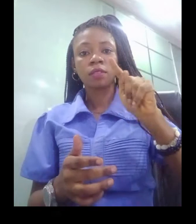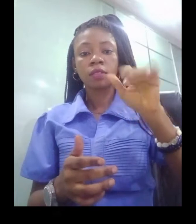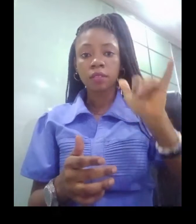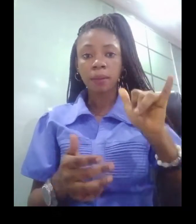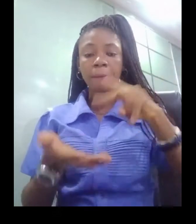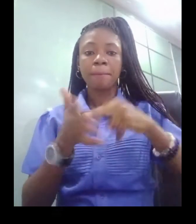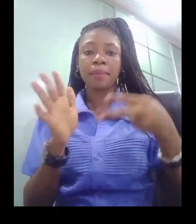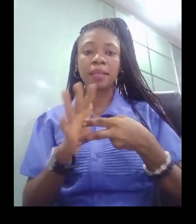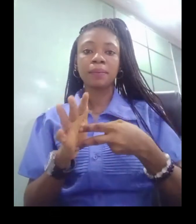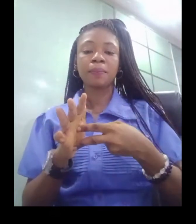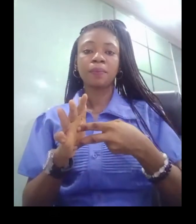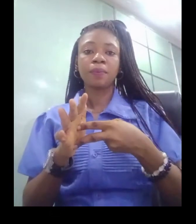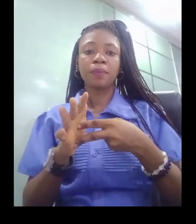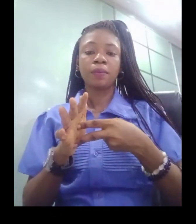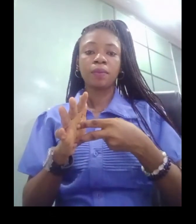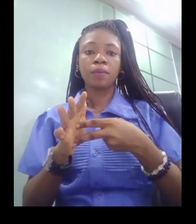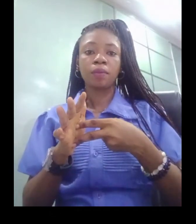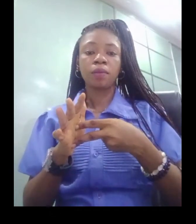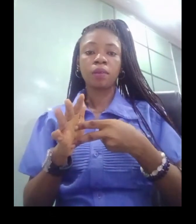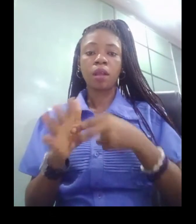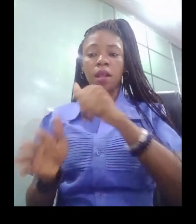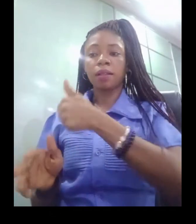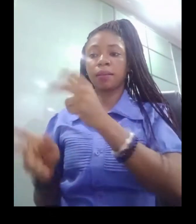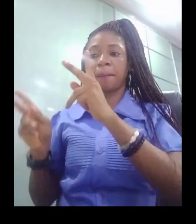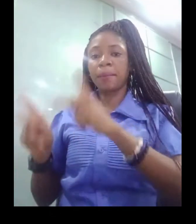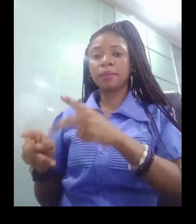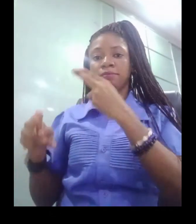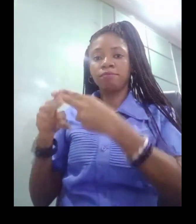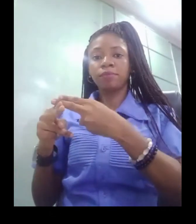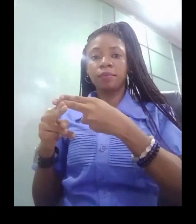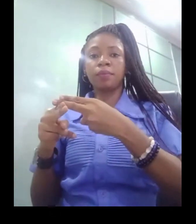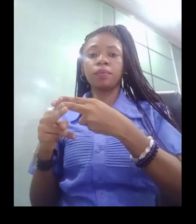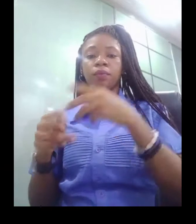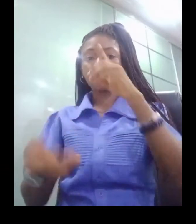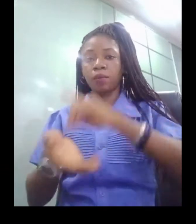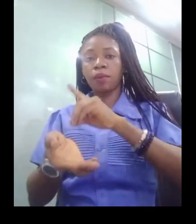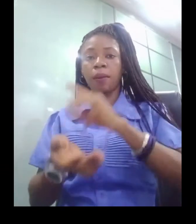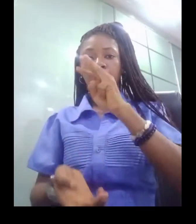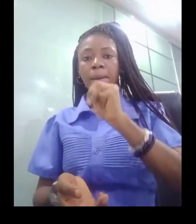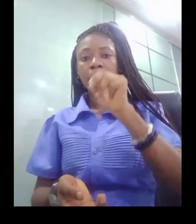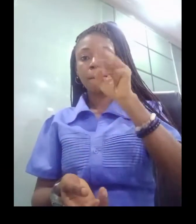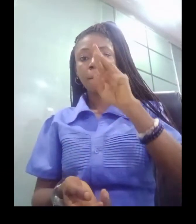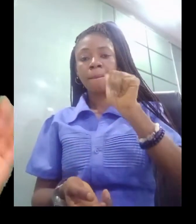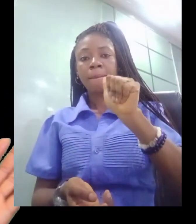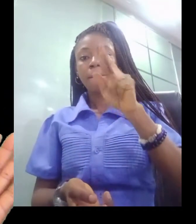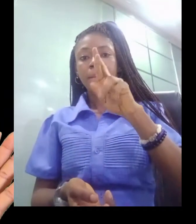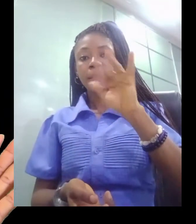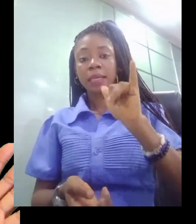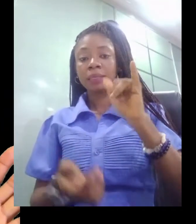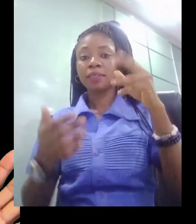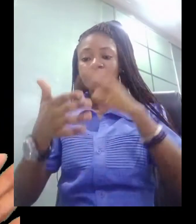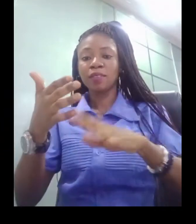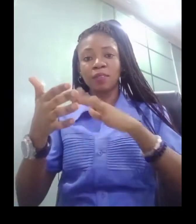colleague, Dr. Mary Edward, is one of the experts that study iconicity in sign language. I am not one of